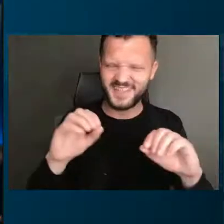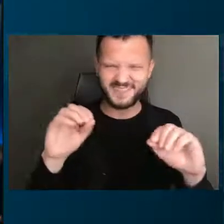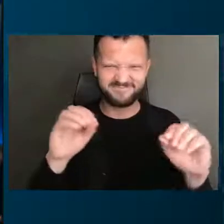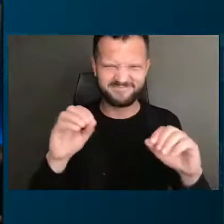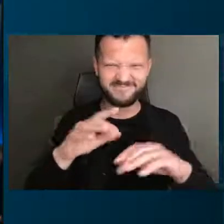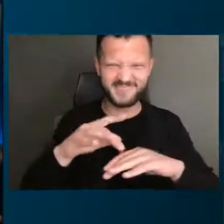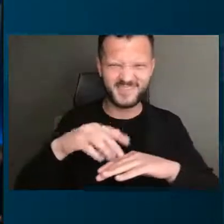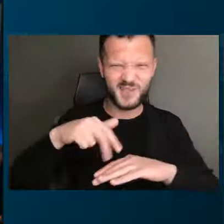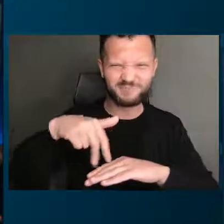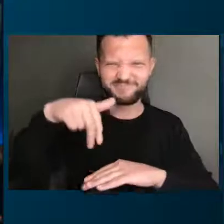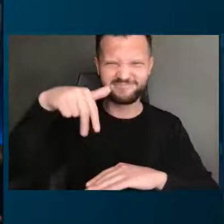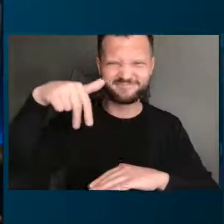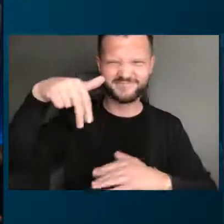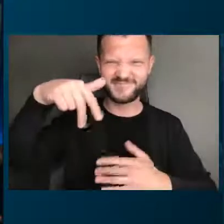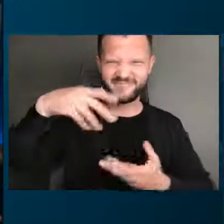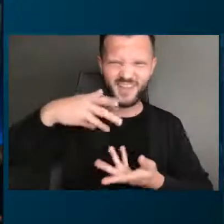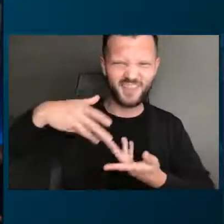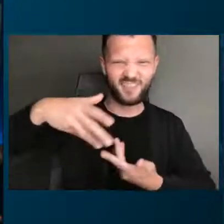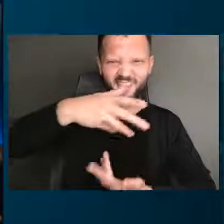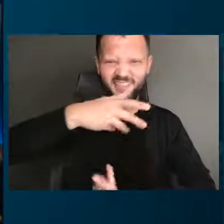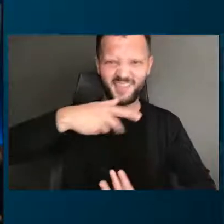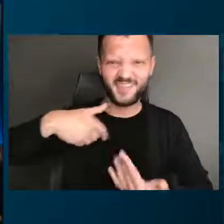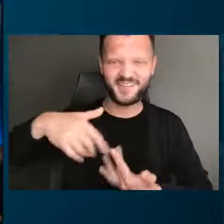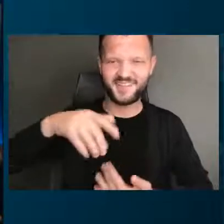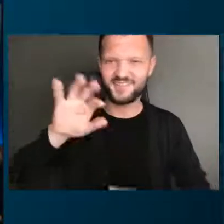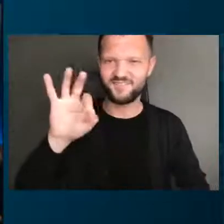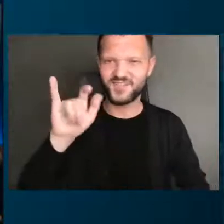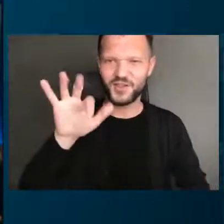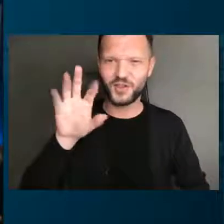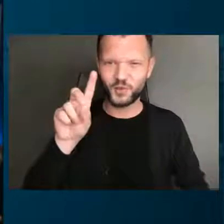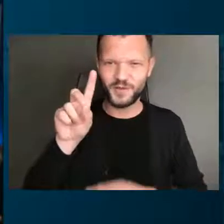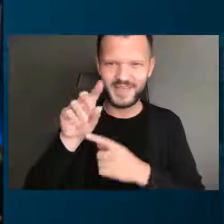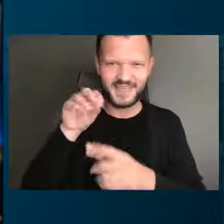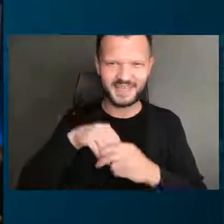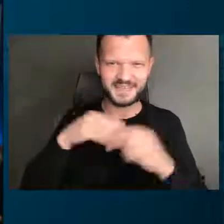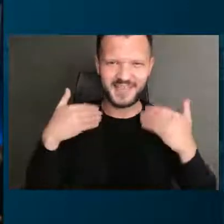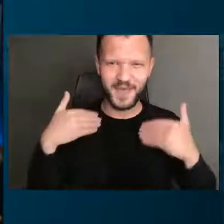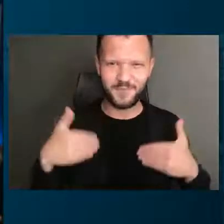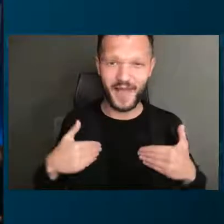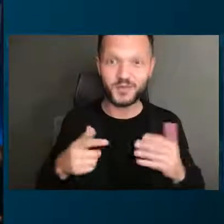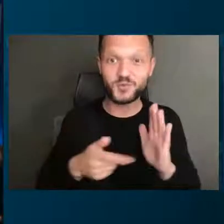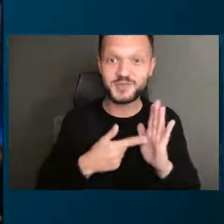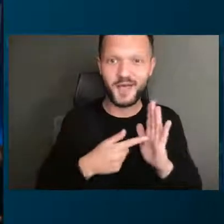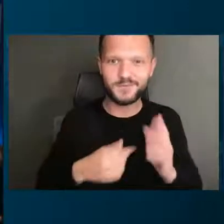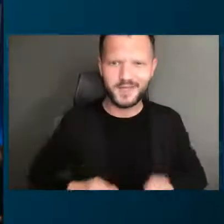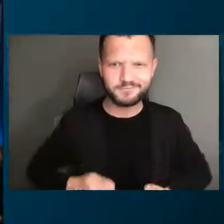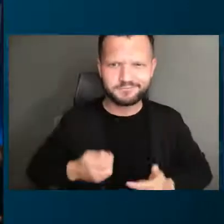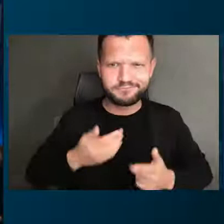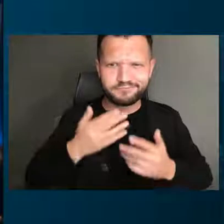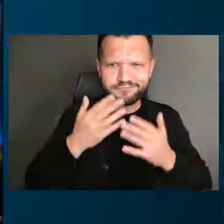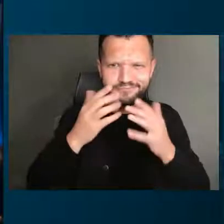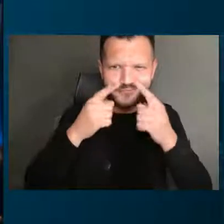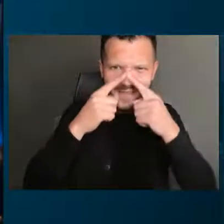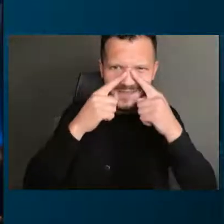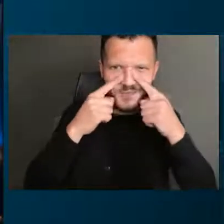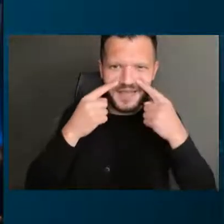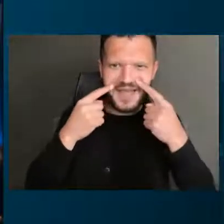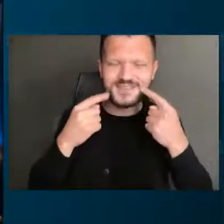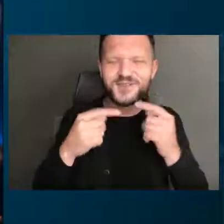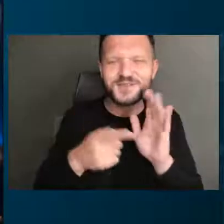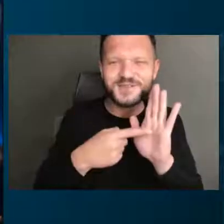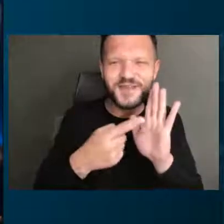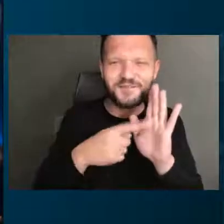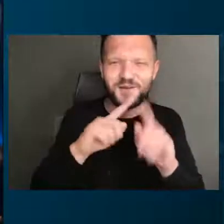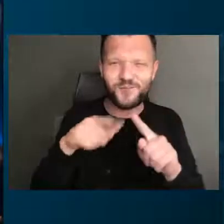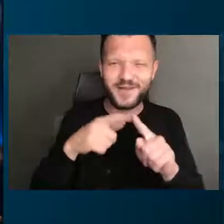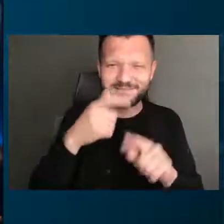goes into your head and in your nasal passages. So if you've ever had that feeling of being congested when you have a cold, it's kind of sniffly,